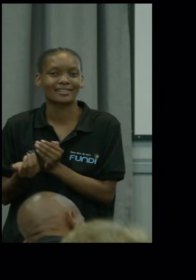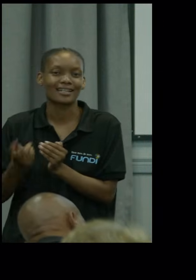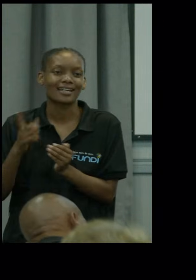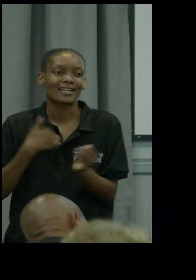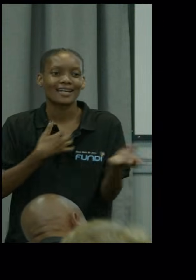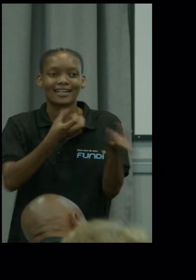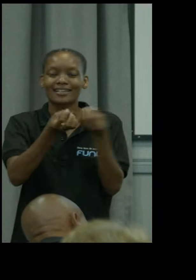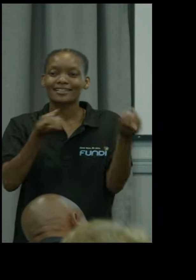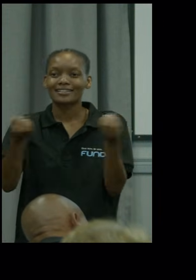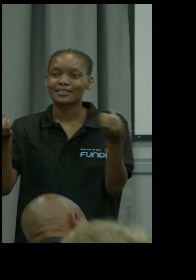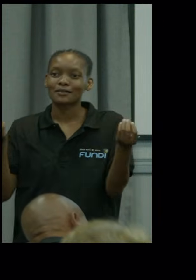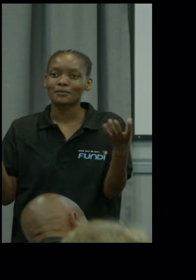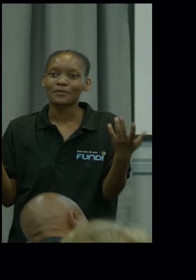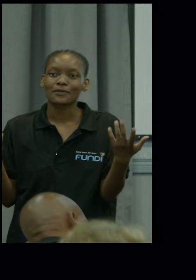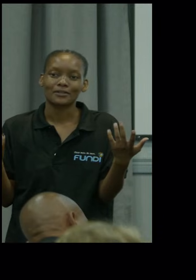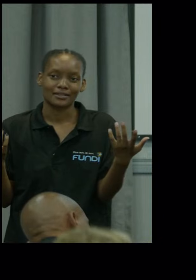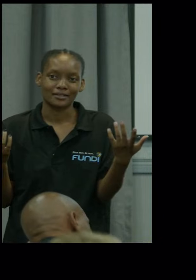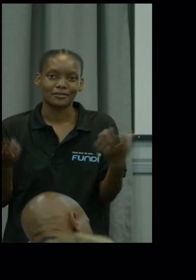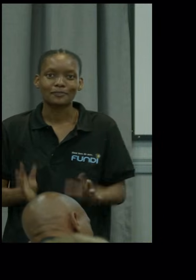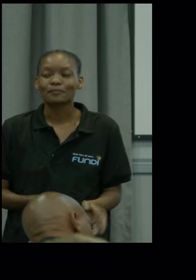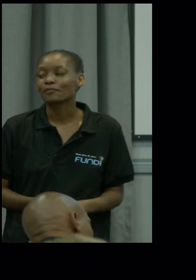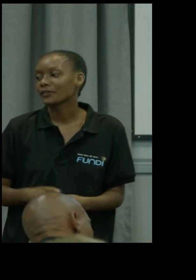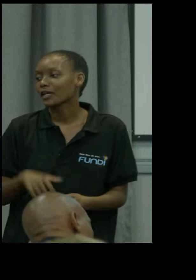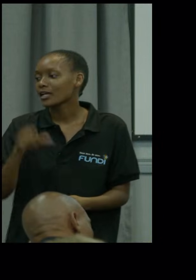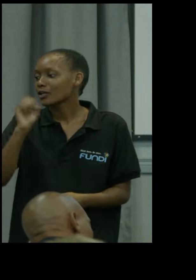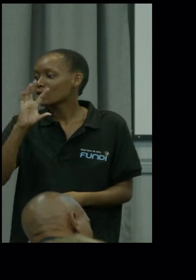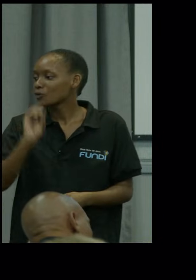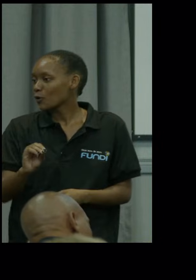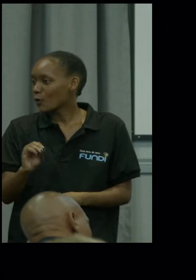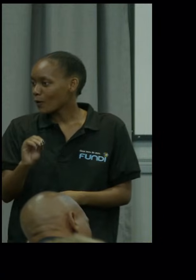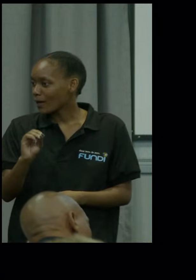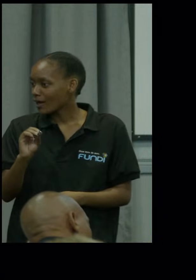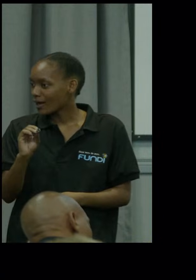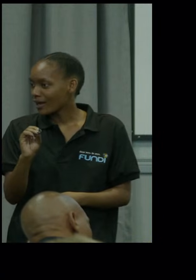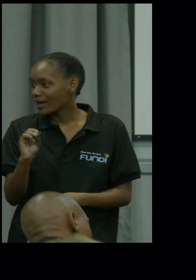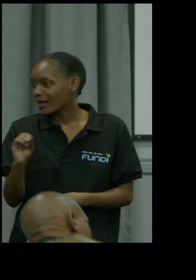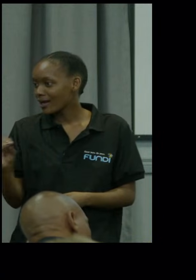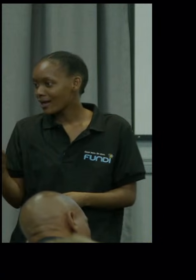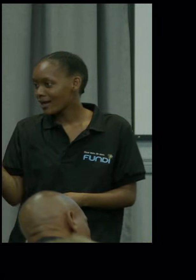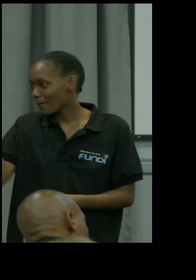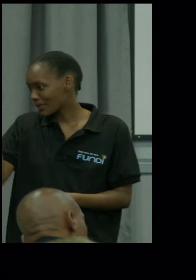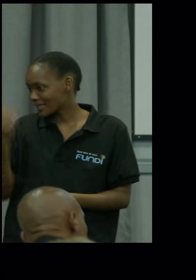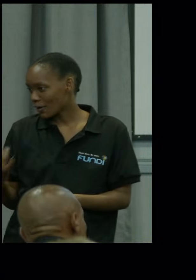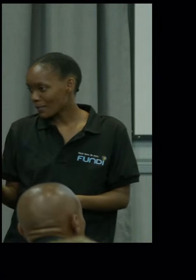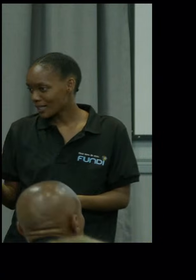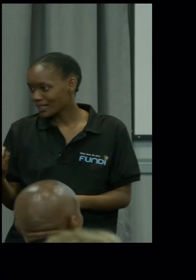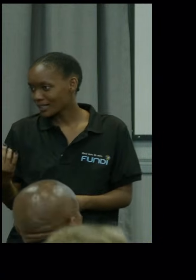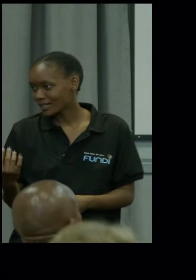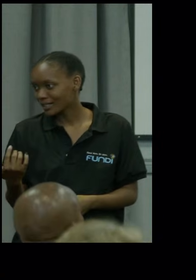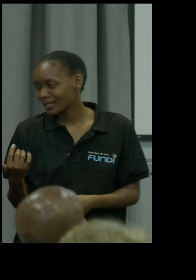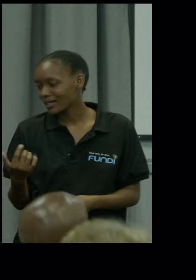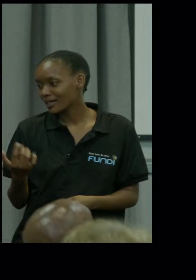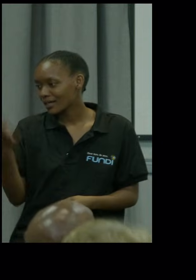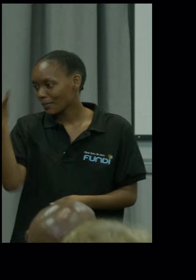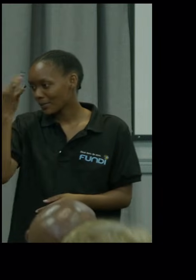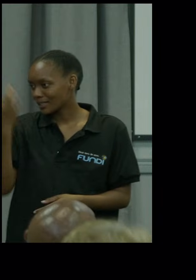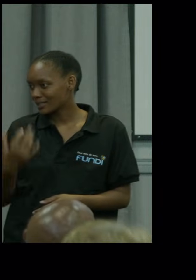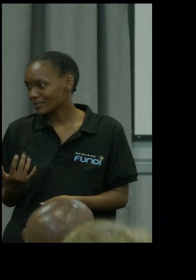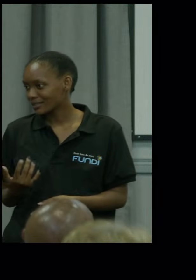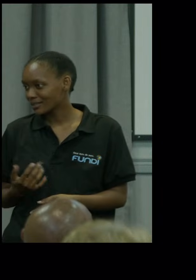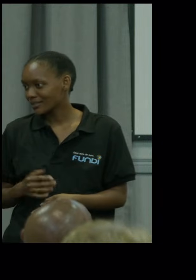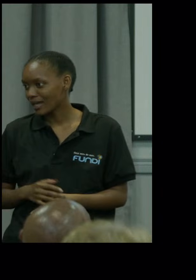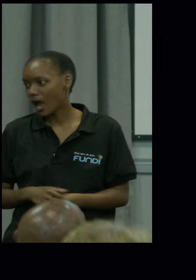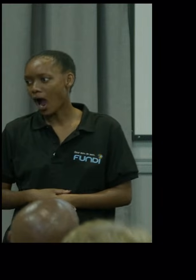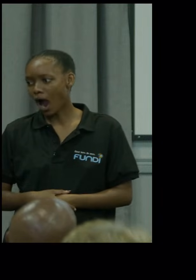based only on enrollments. So the black is the actual posts that schools have